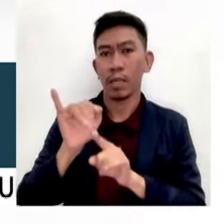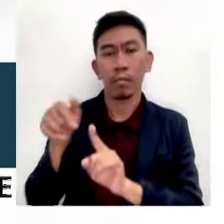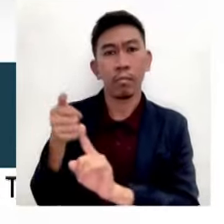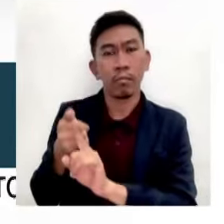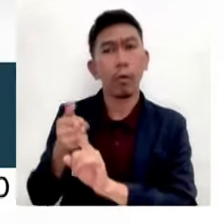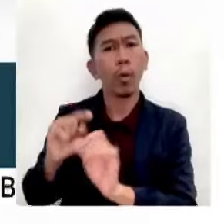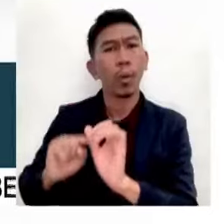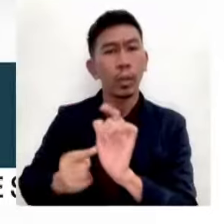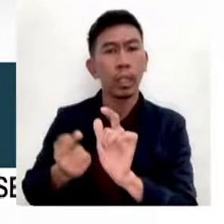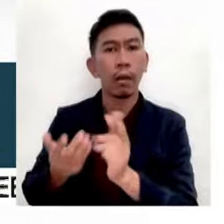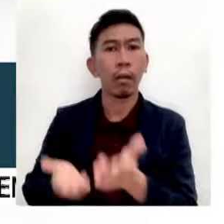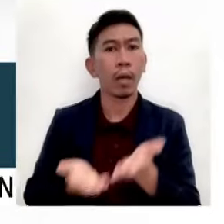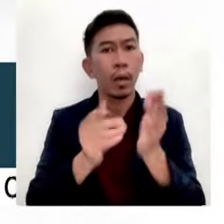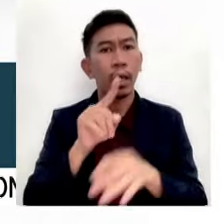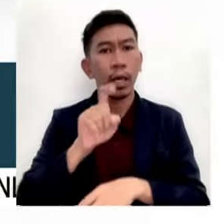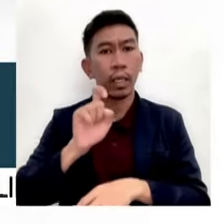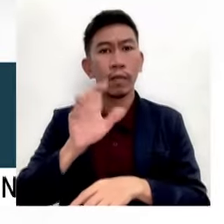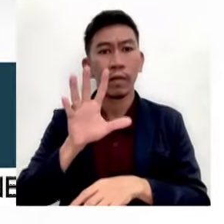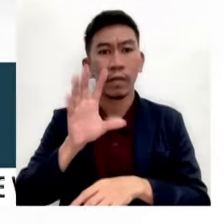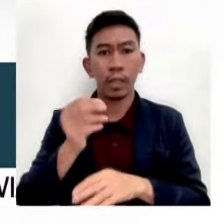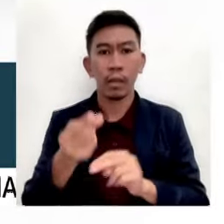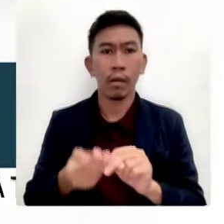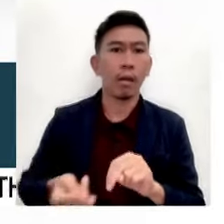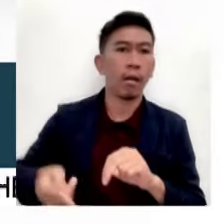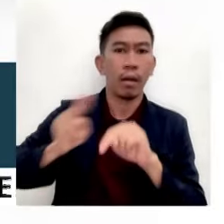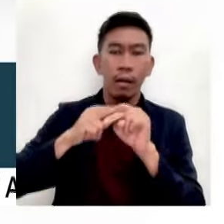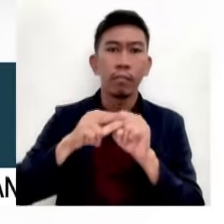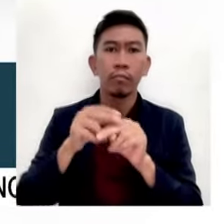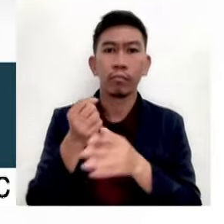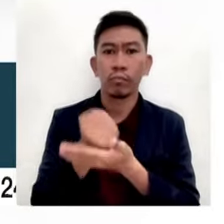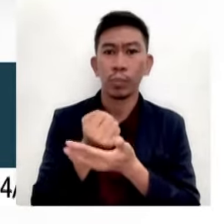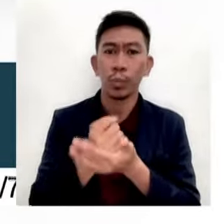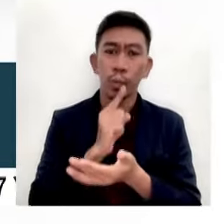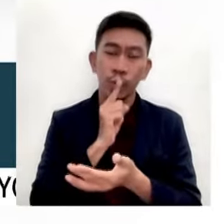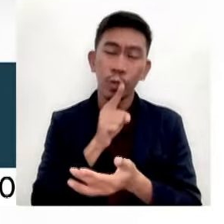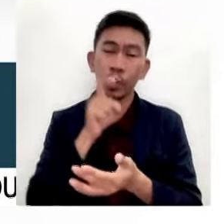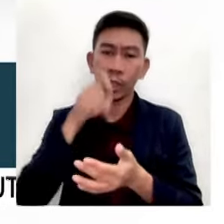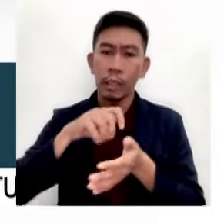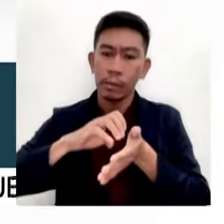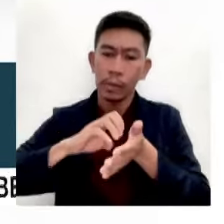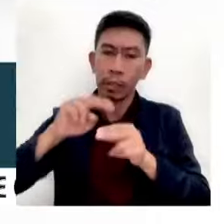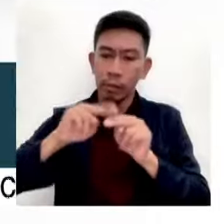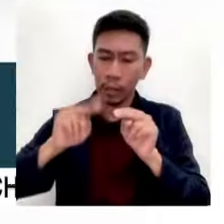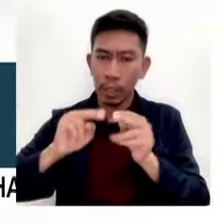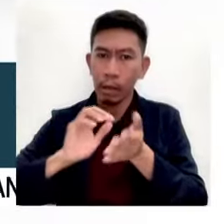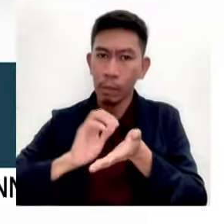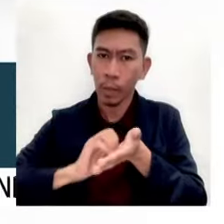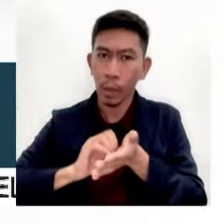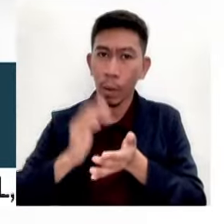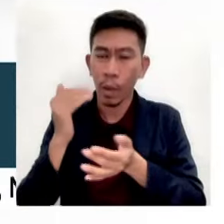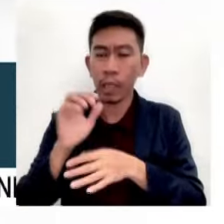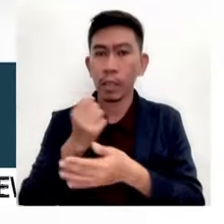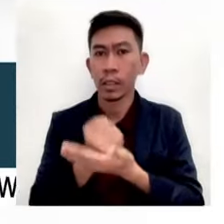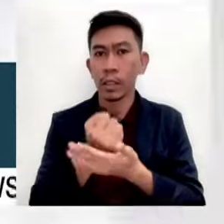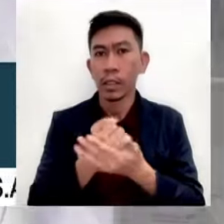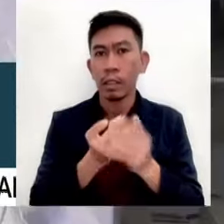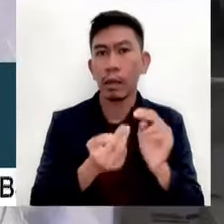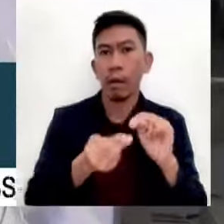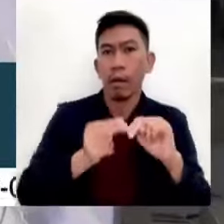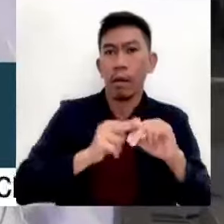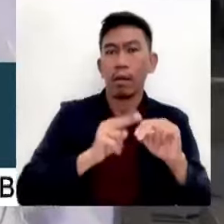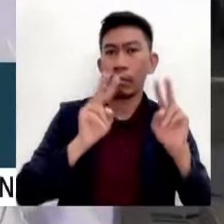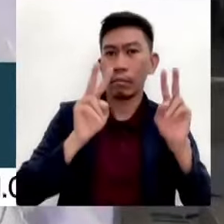minimum wage hike, explained that the amount had to be lowered due to the wage hikes issued by regional wage boards